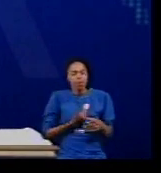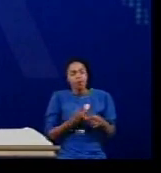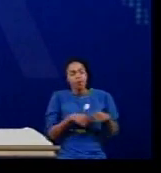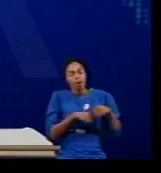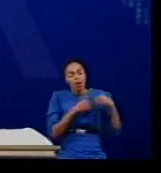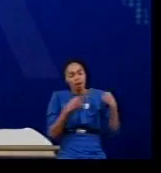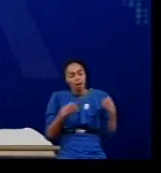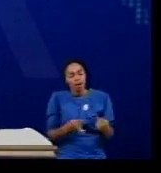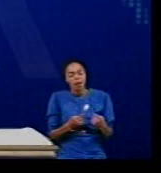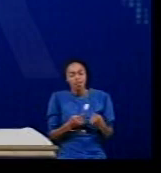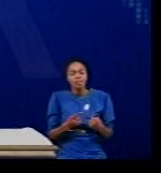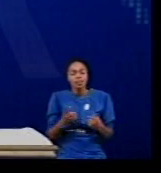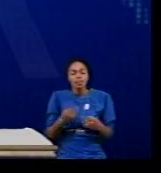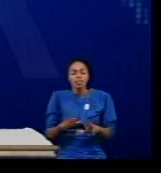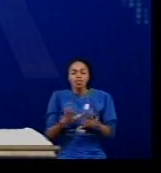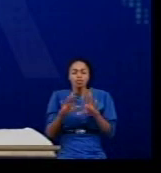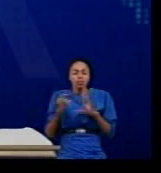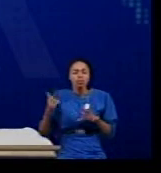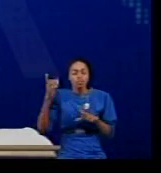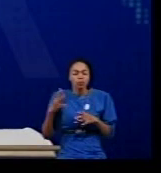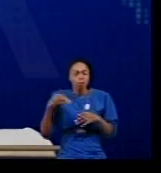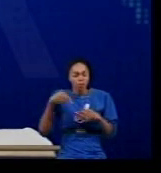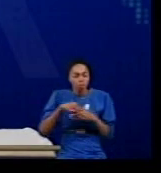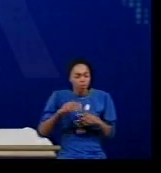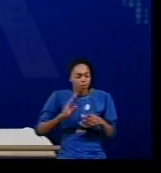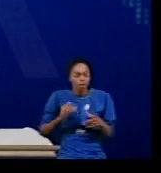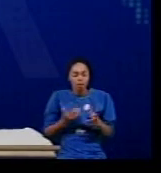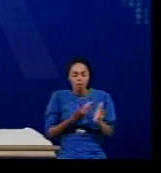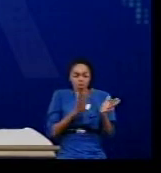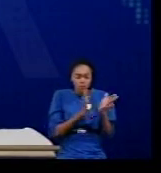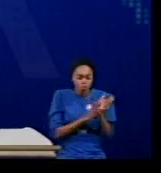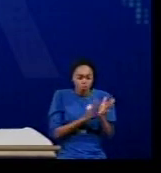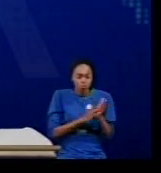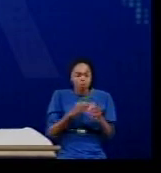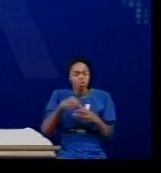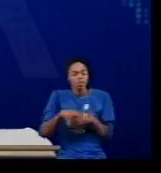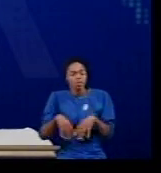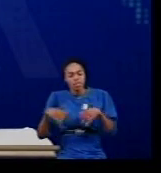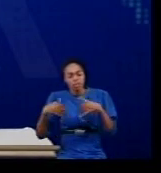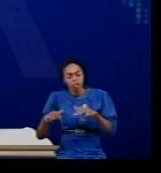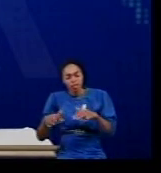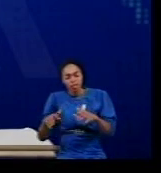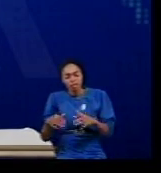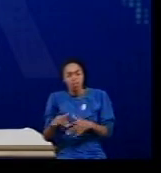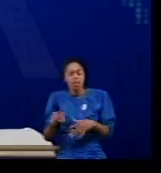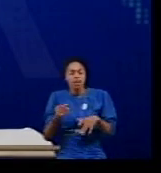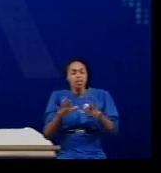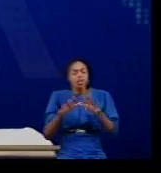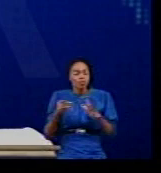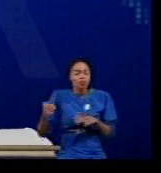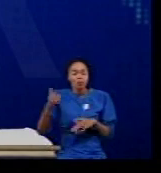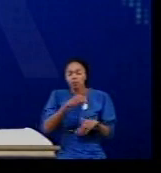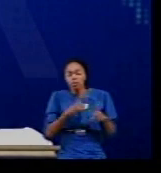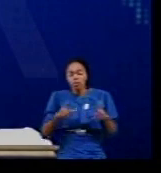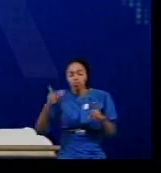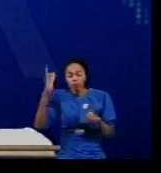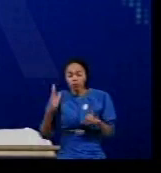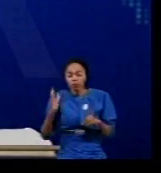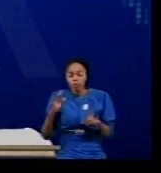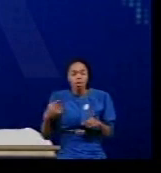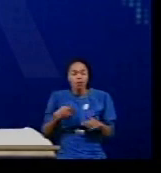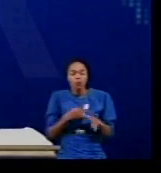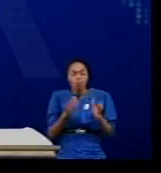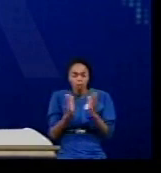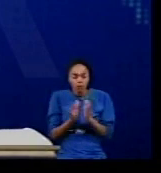to the call of God. Not at all. Chapter 6, I'm reading from verse 1. And the children of Israel did evil in the sight of the Lord, and the